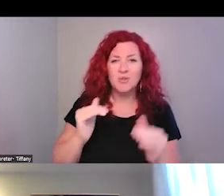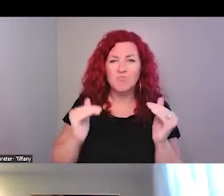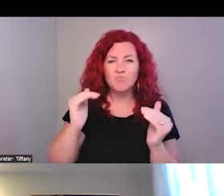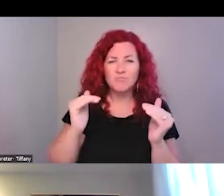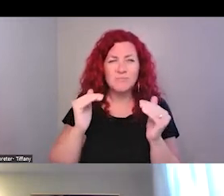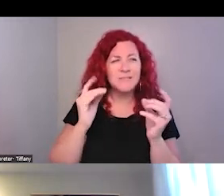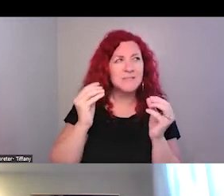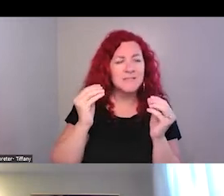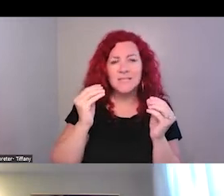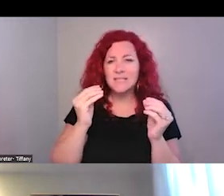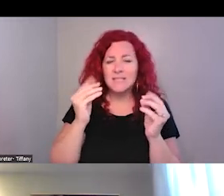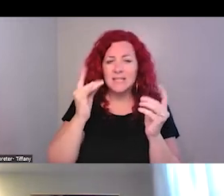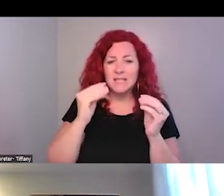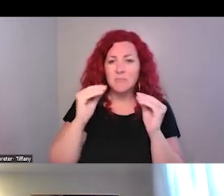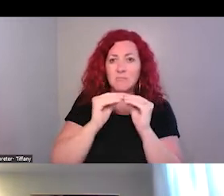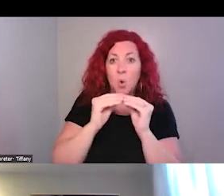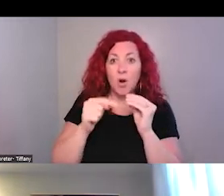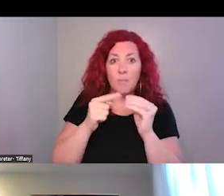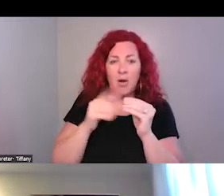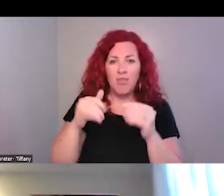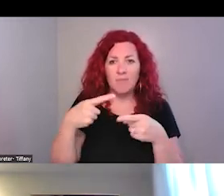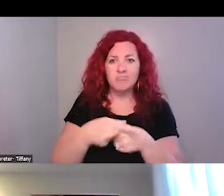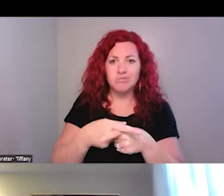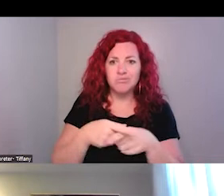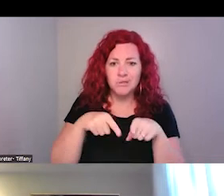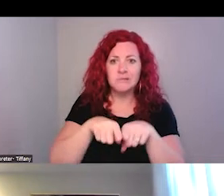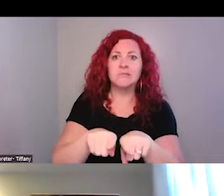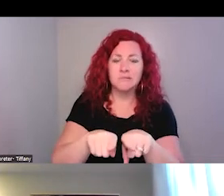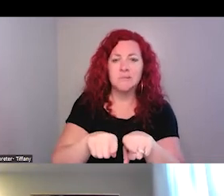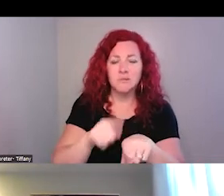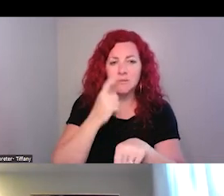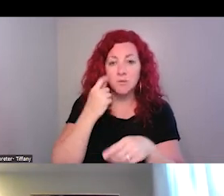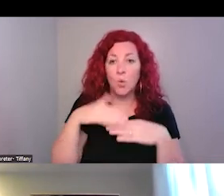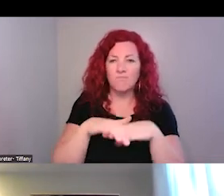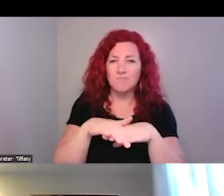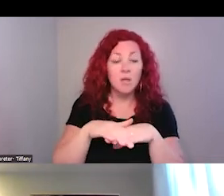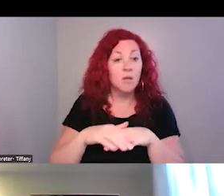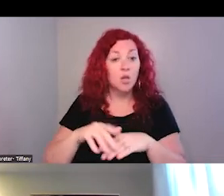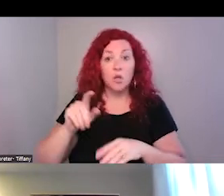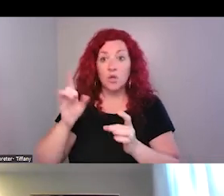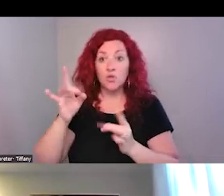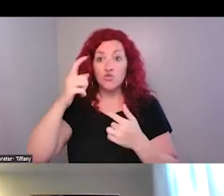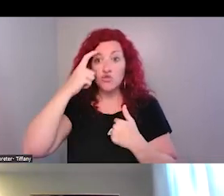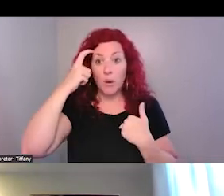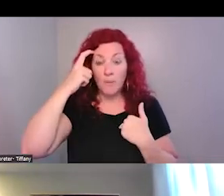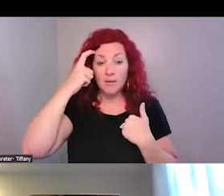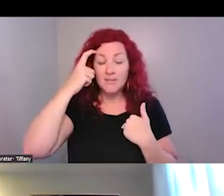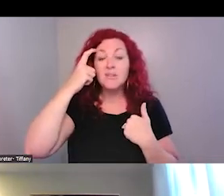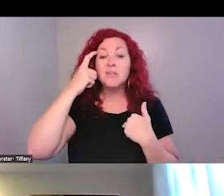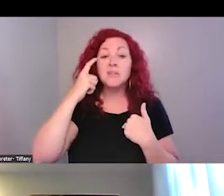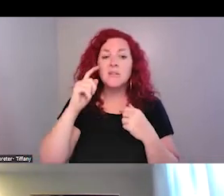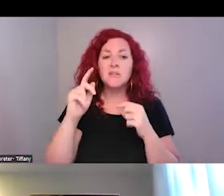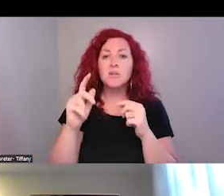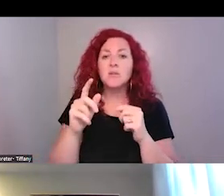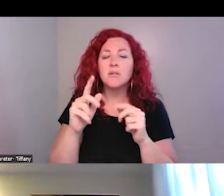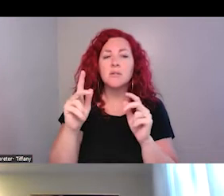more about that intersection there. When it comes to trauma, people who are homeless, and particularly women